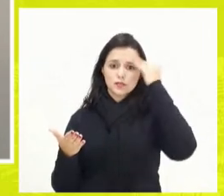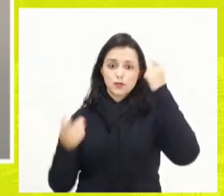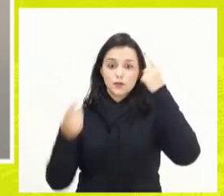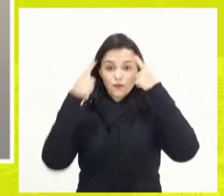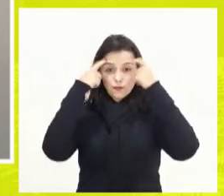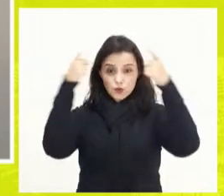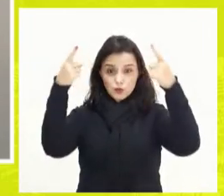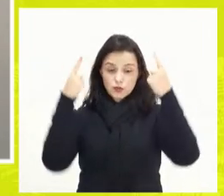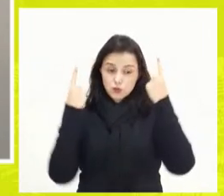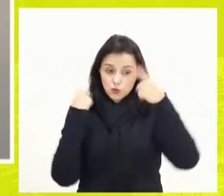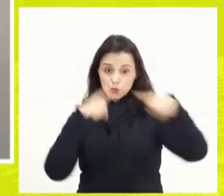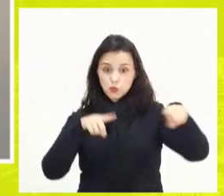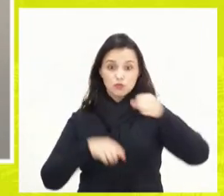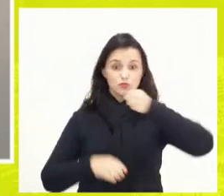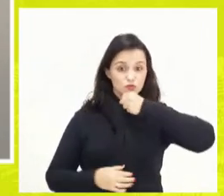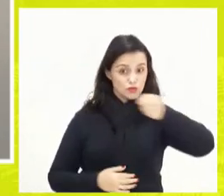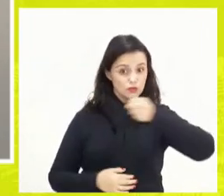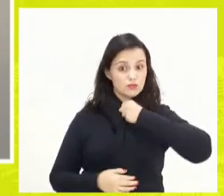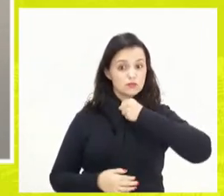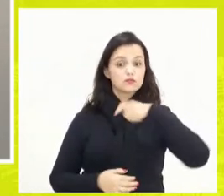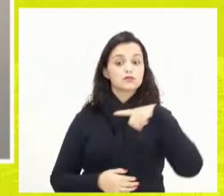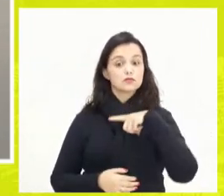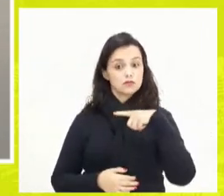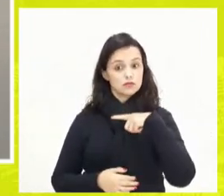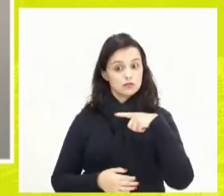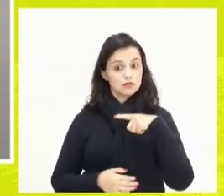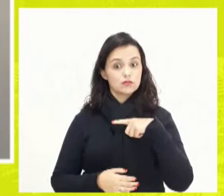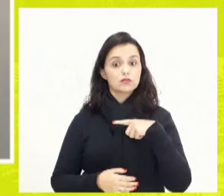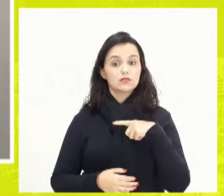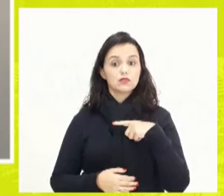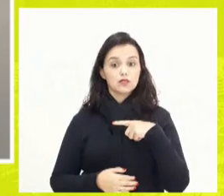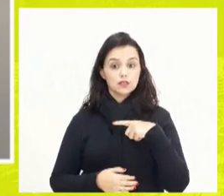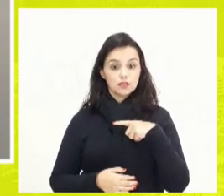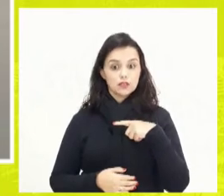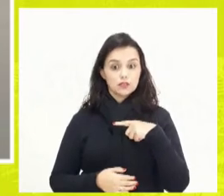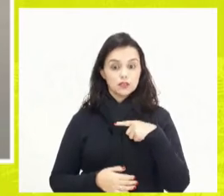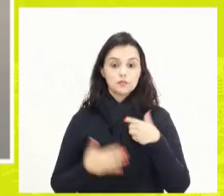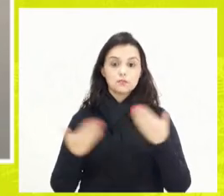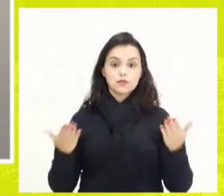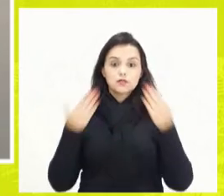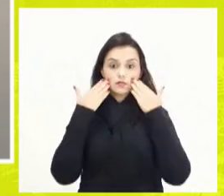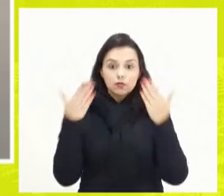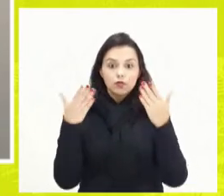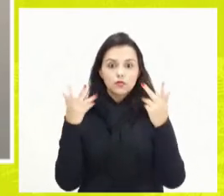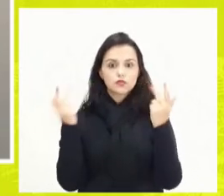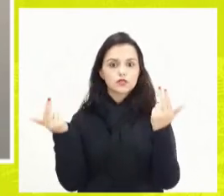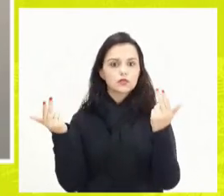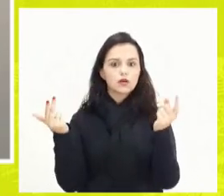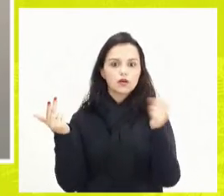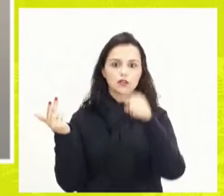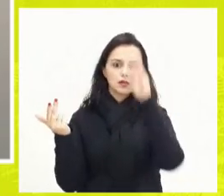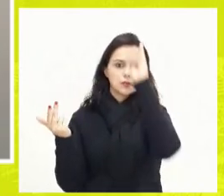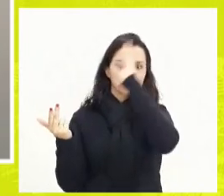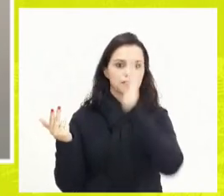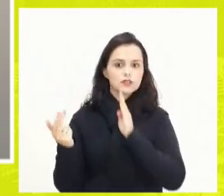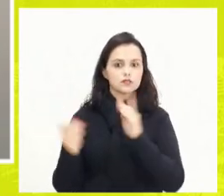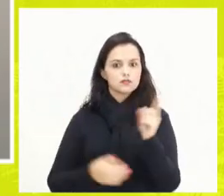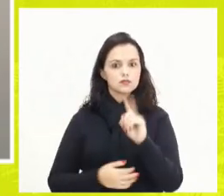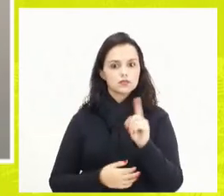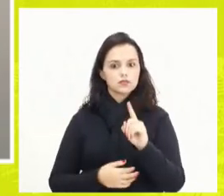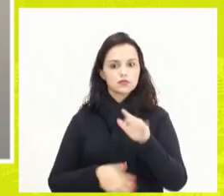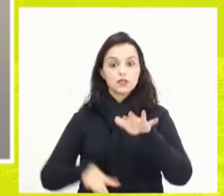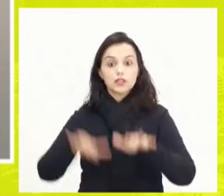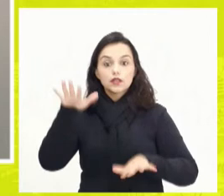it's so dangerous this type of things i mean we know the violence i guess the journalist is so big and